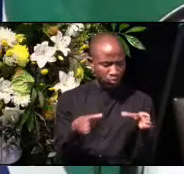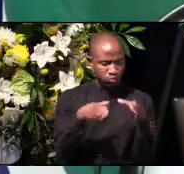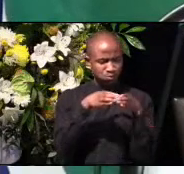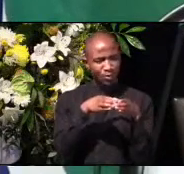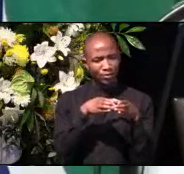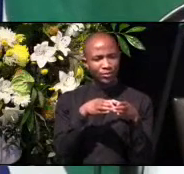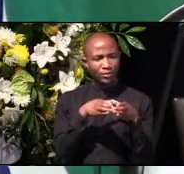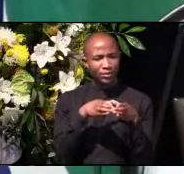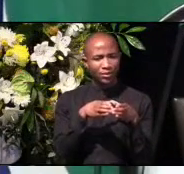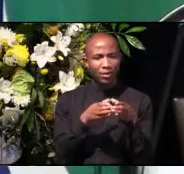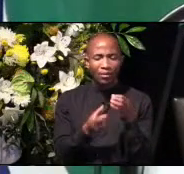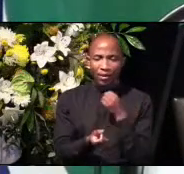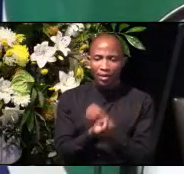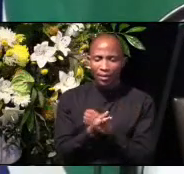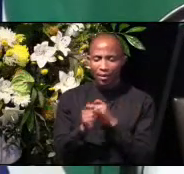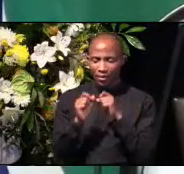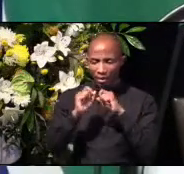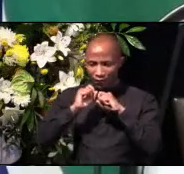vigilant